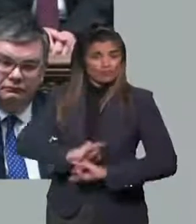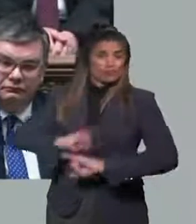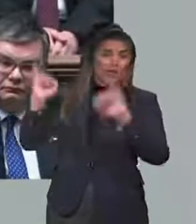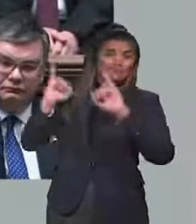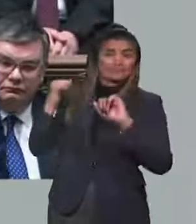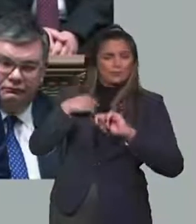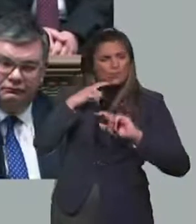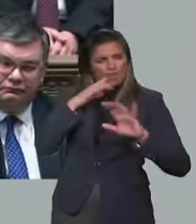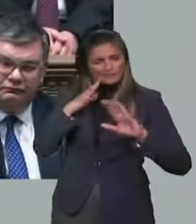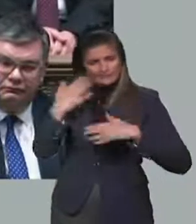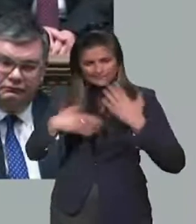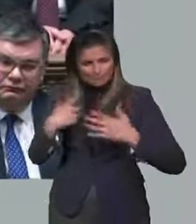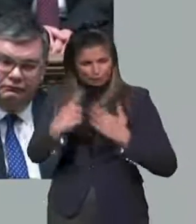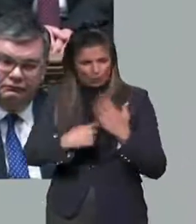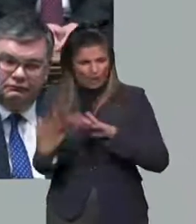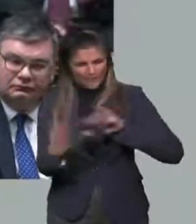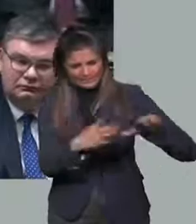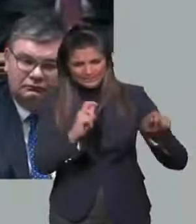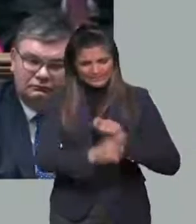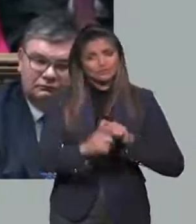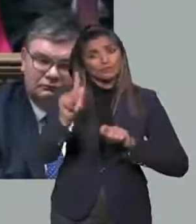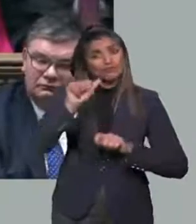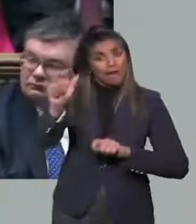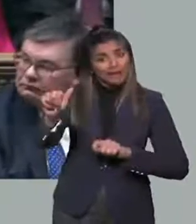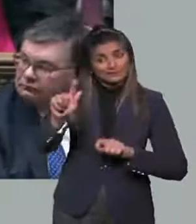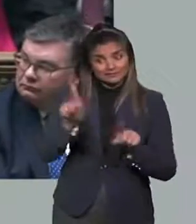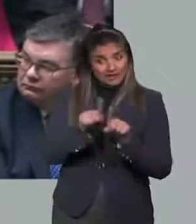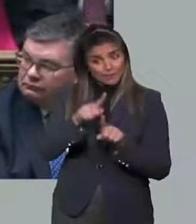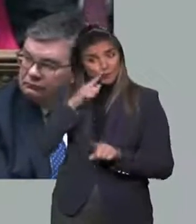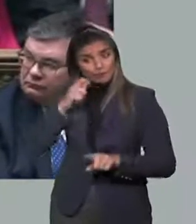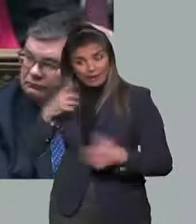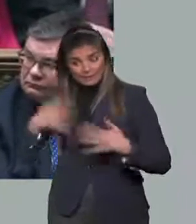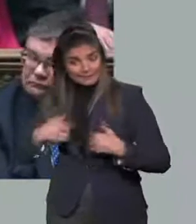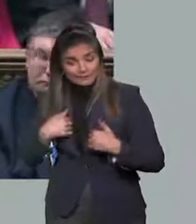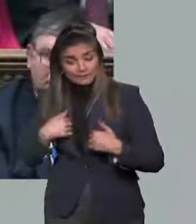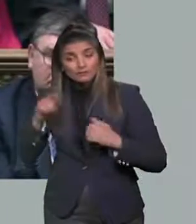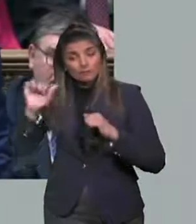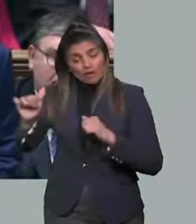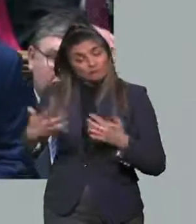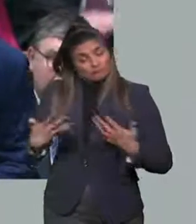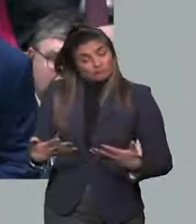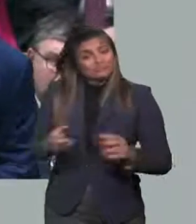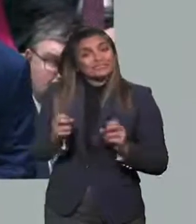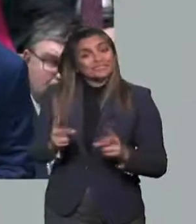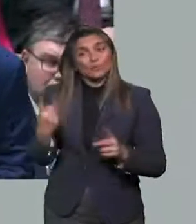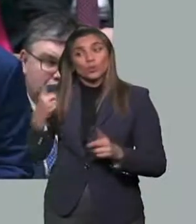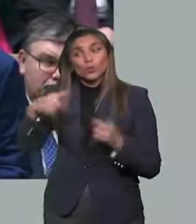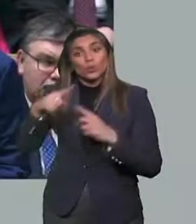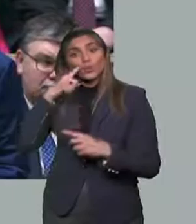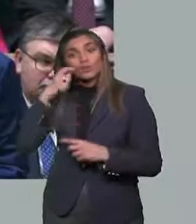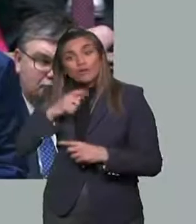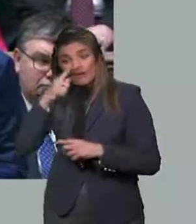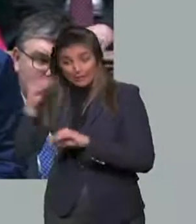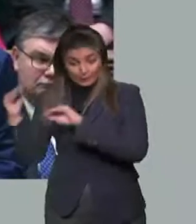in Ukraine. He's absolutely right about what he said in relation to the current scheme. Those coming here, the Ukrainians can live, work and